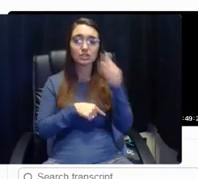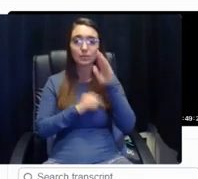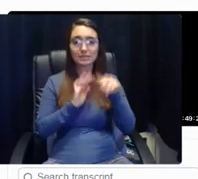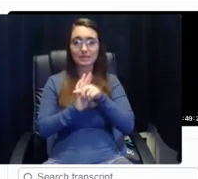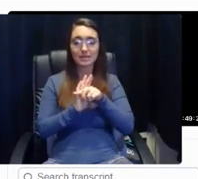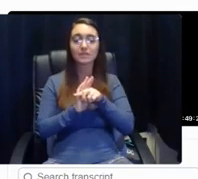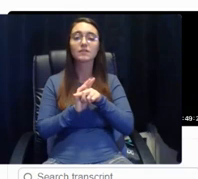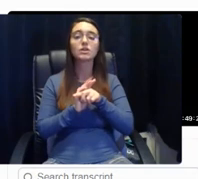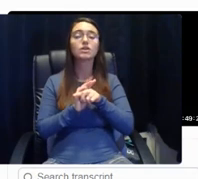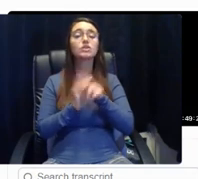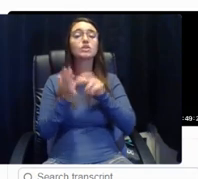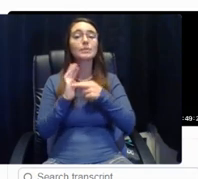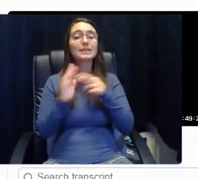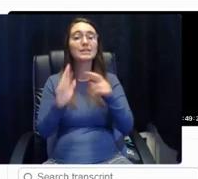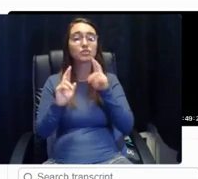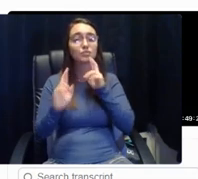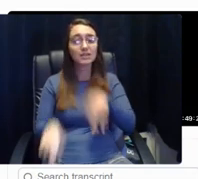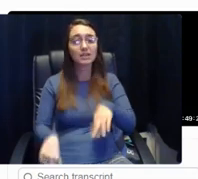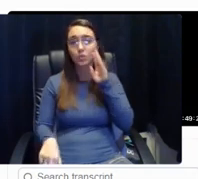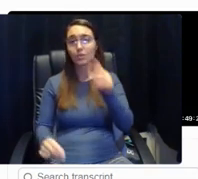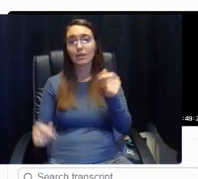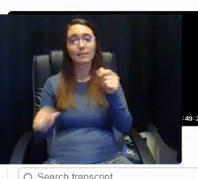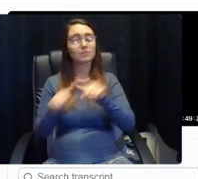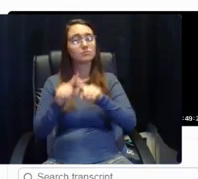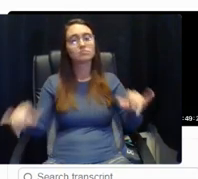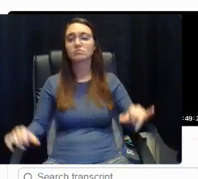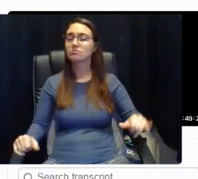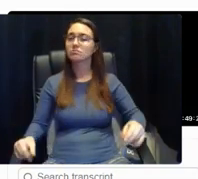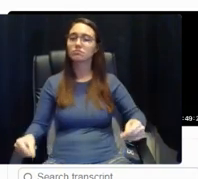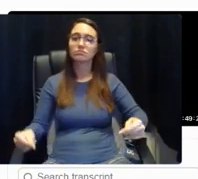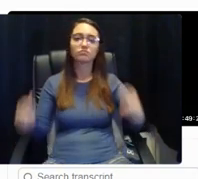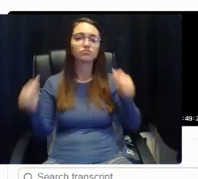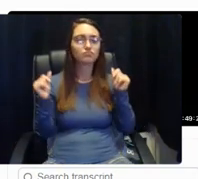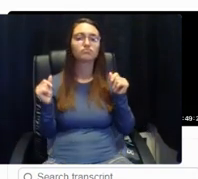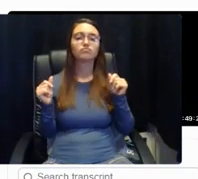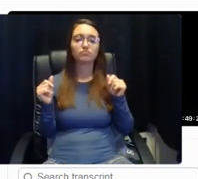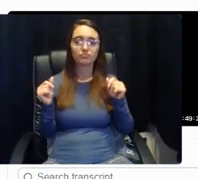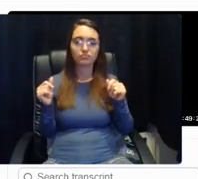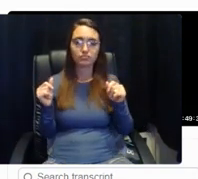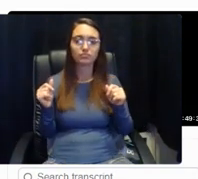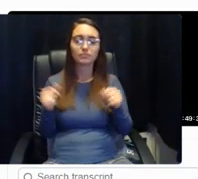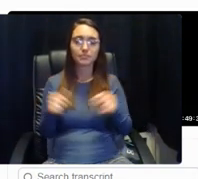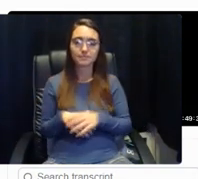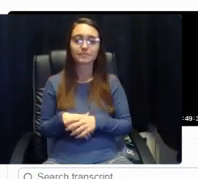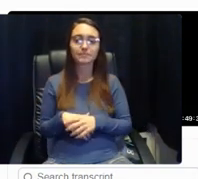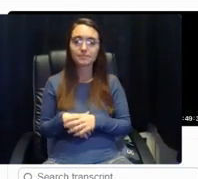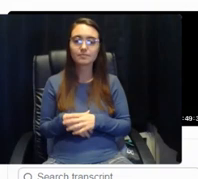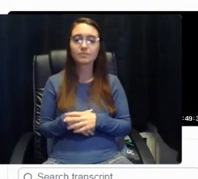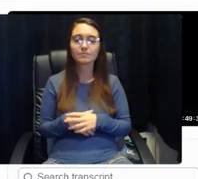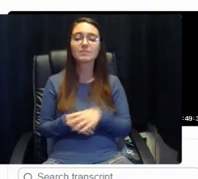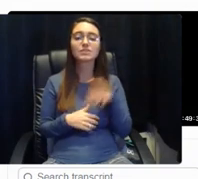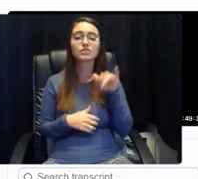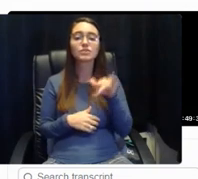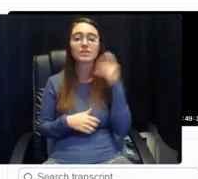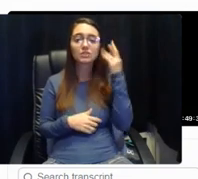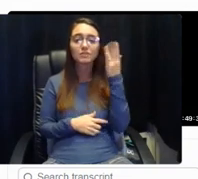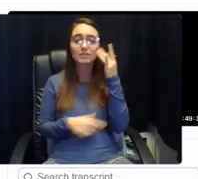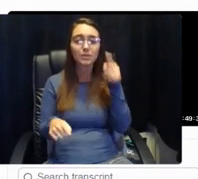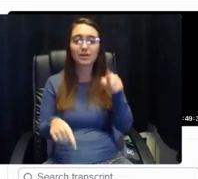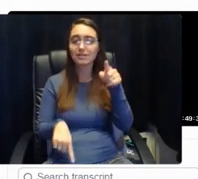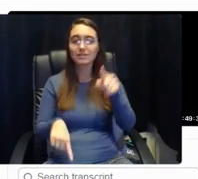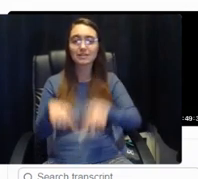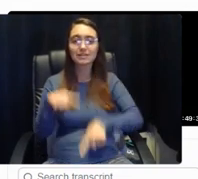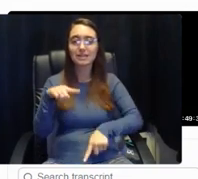reaction will go spontaneous, will be spontaneous for carry out. So that's what this can behave